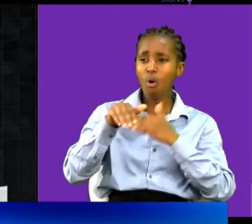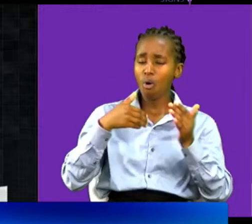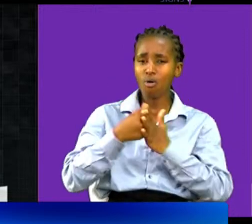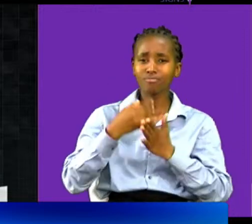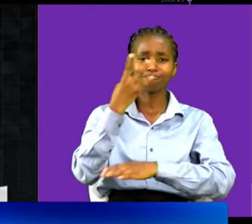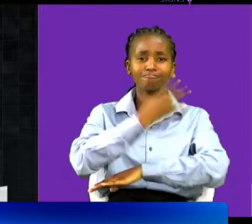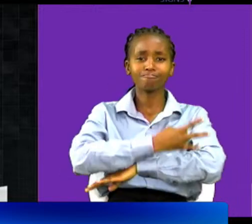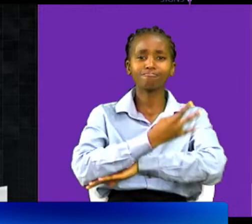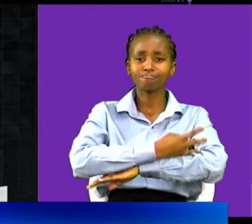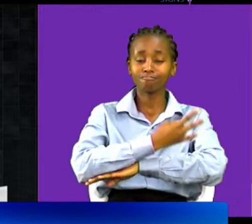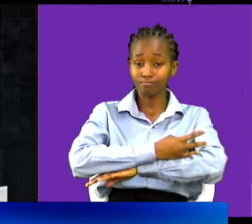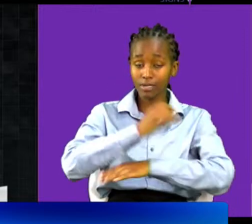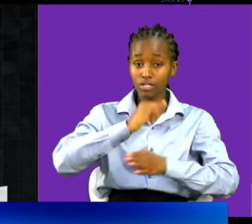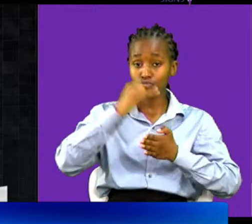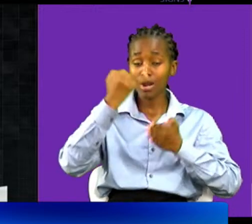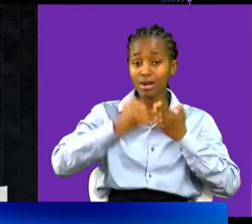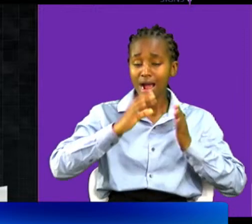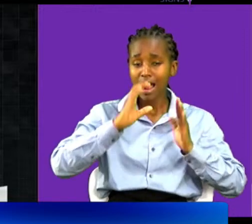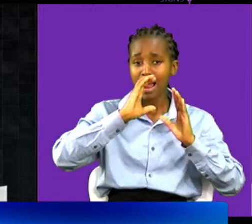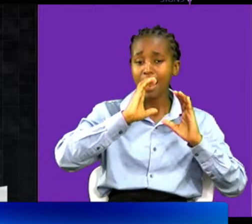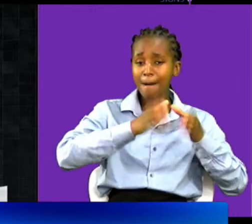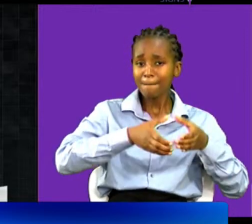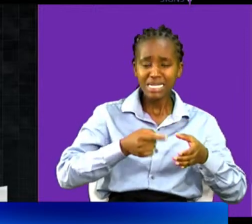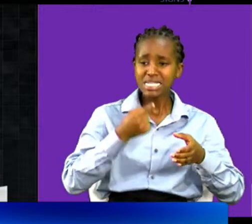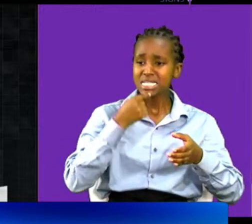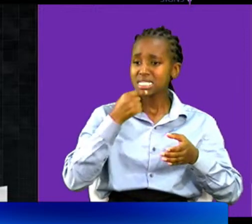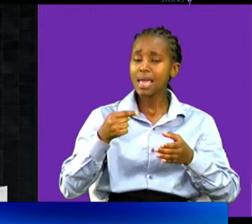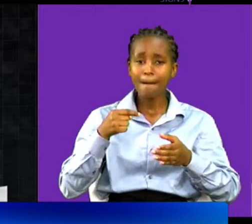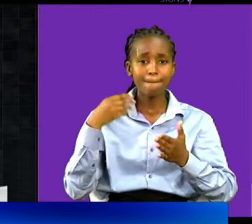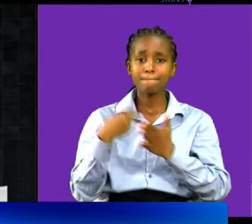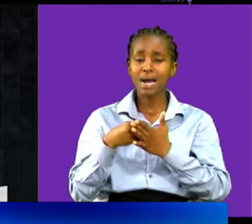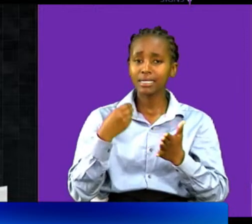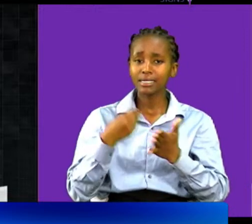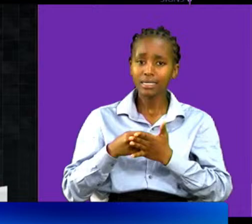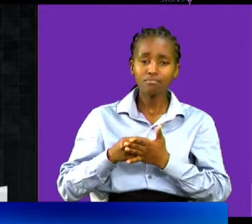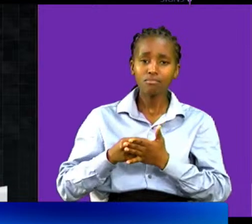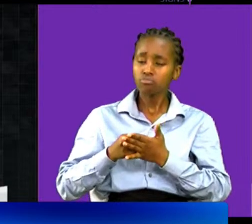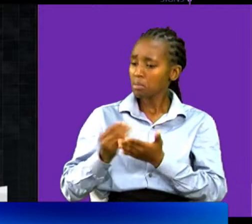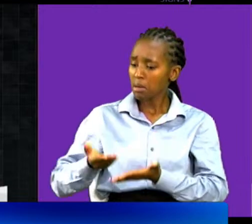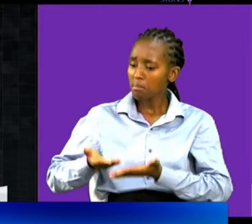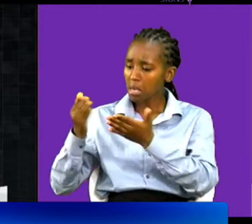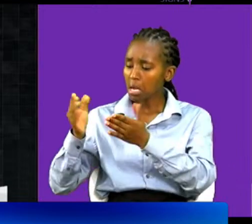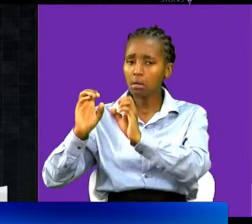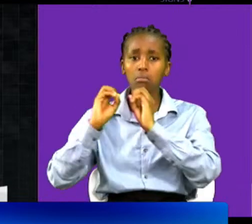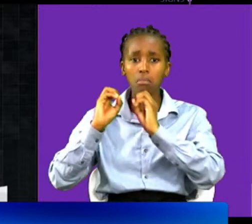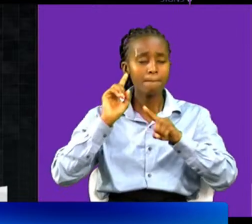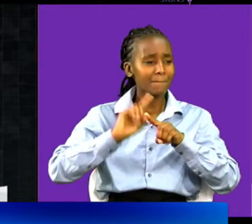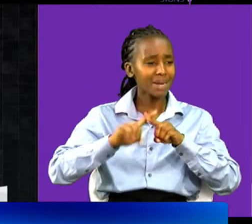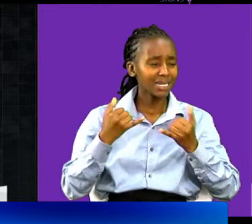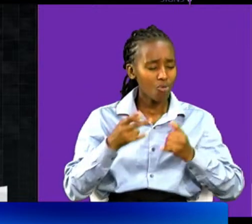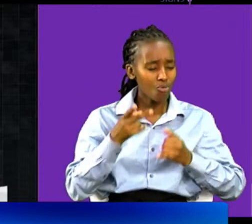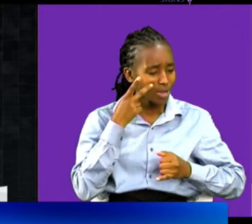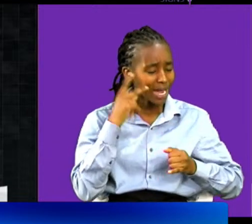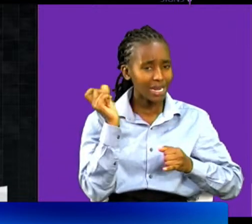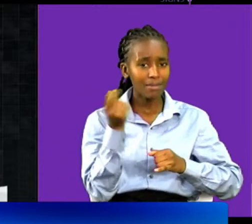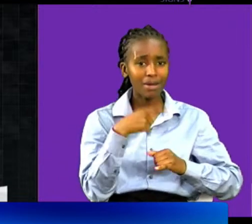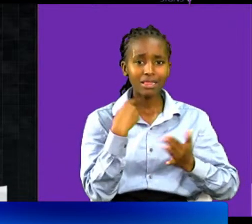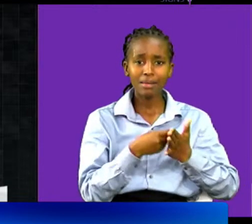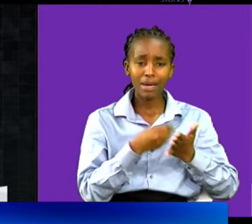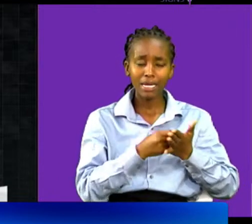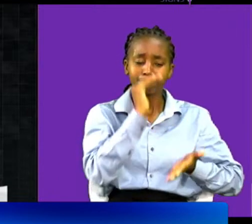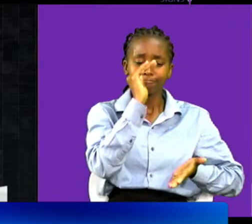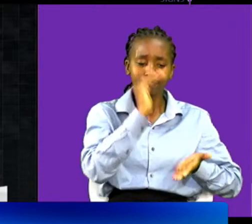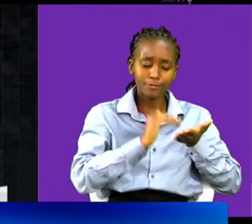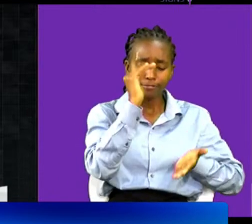insurance companies claim no funds have been disbursed, yet the same monies have continuously